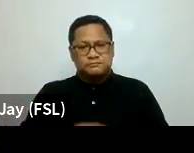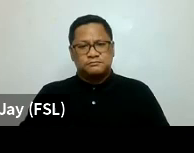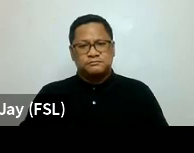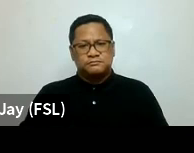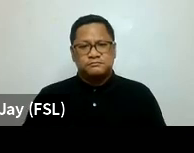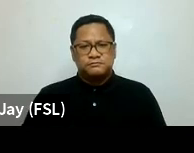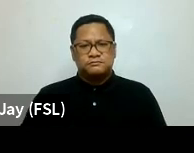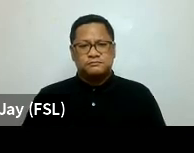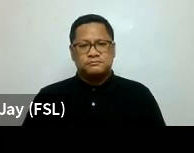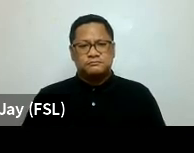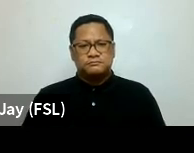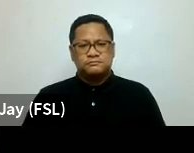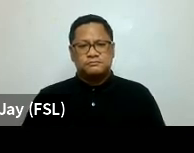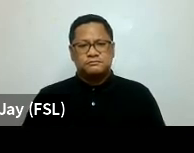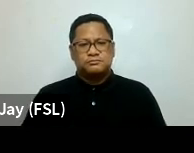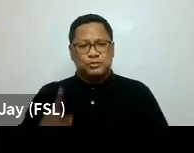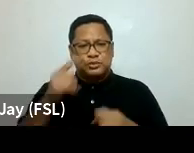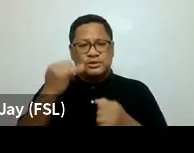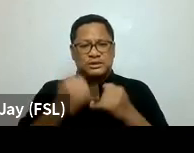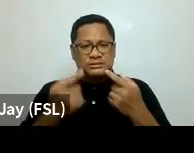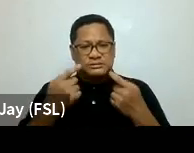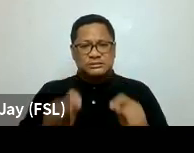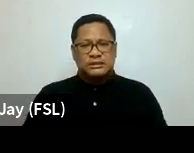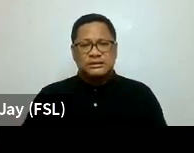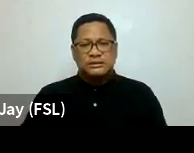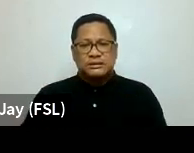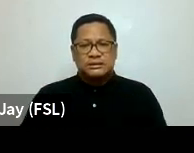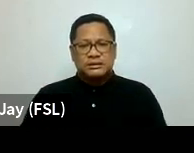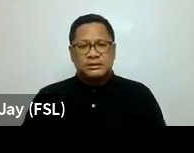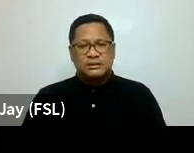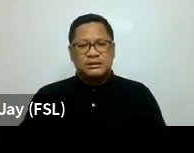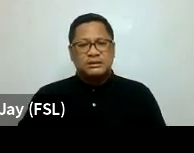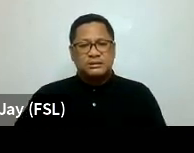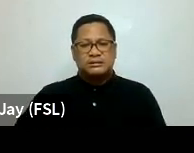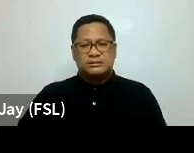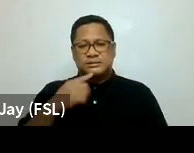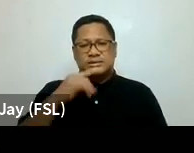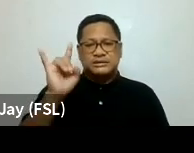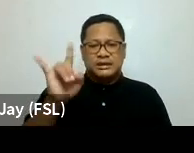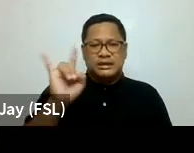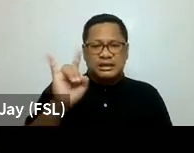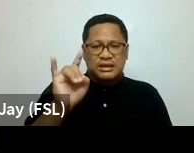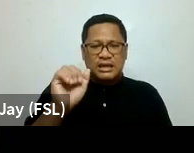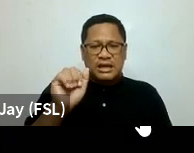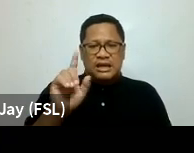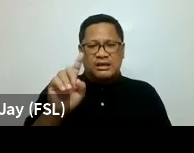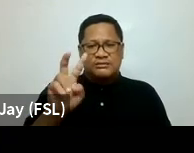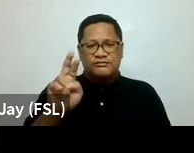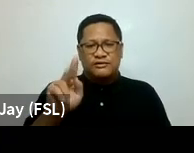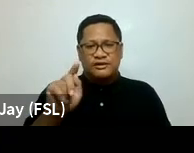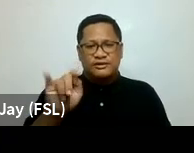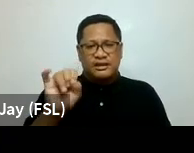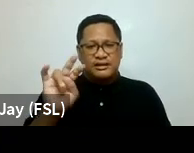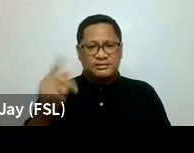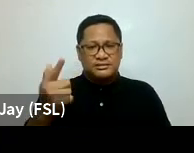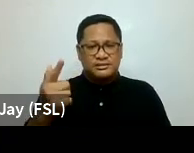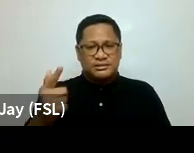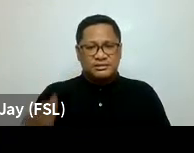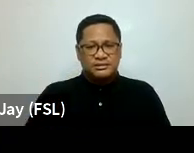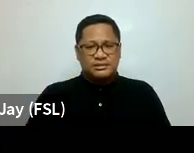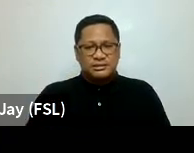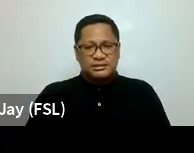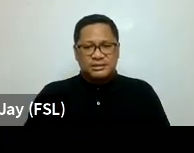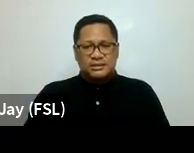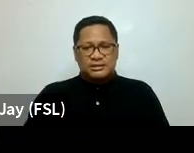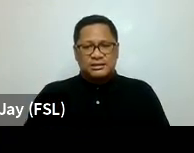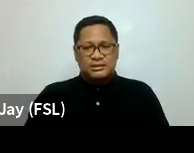one notch lower ako dun ako sa advertising. Okay. Teka, i-mute natin ng konti